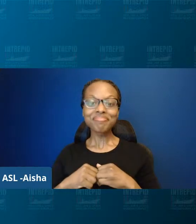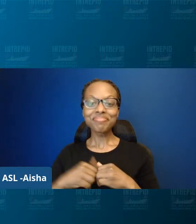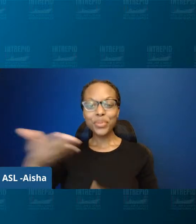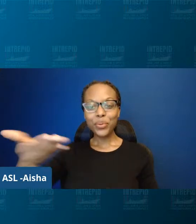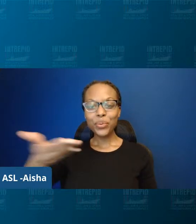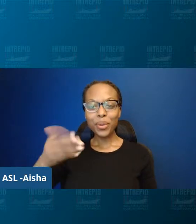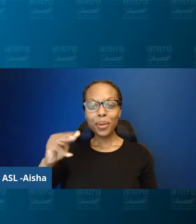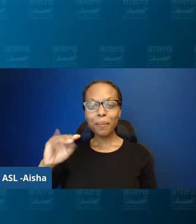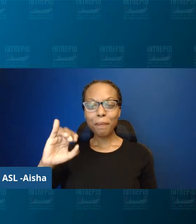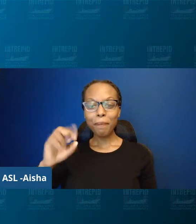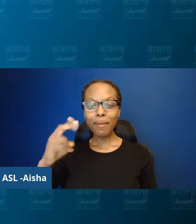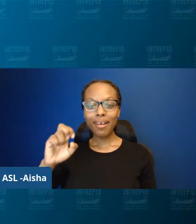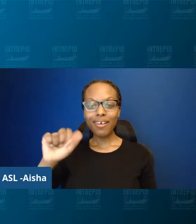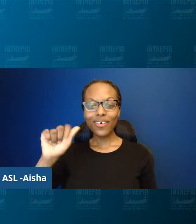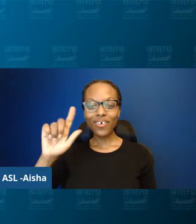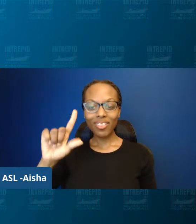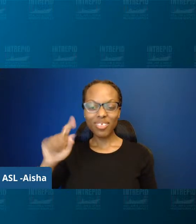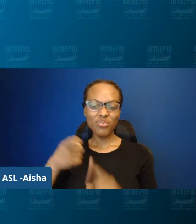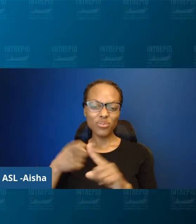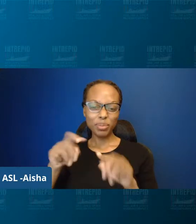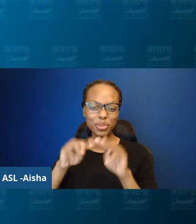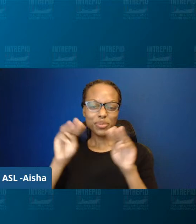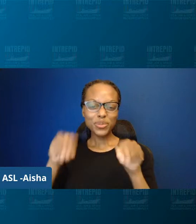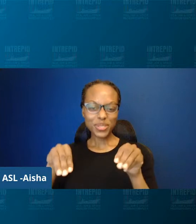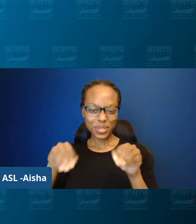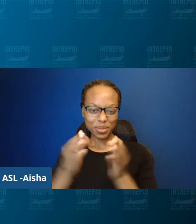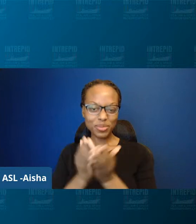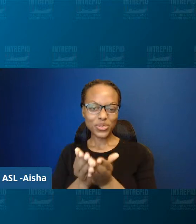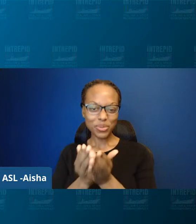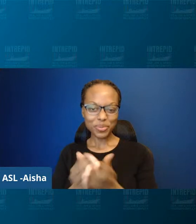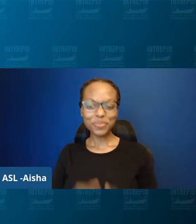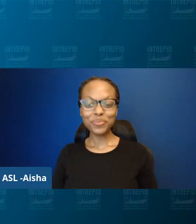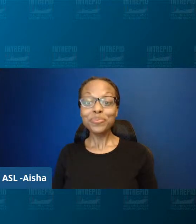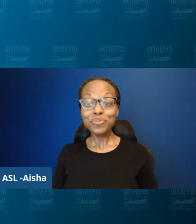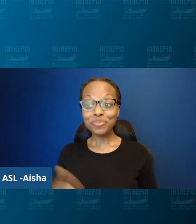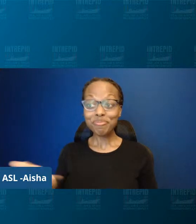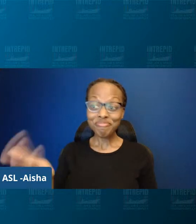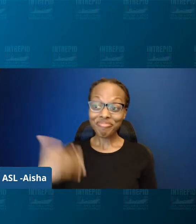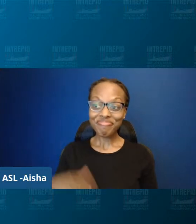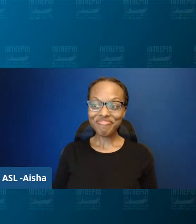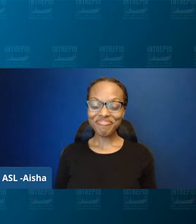stage Michael from the Intrepid Museum. Michael, come on up.